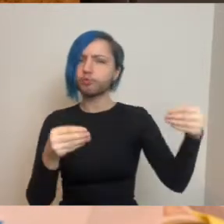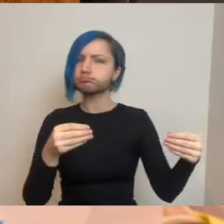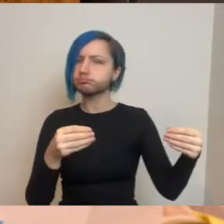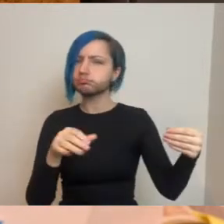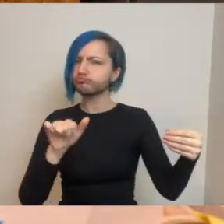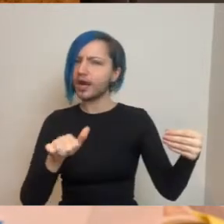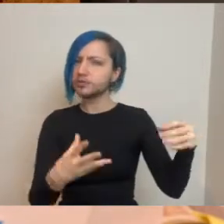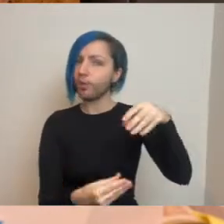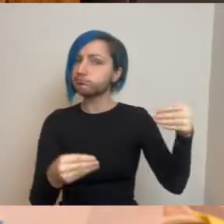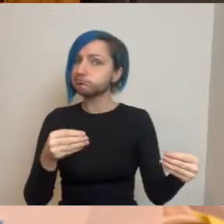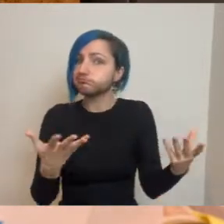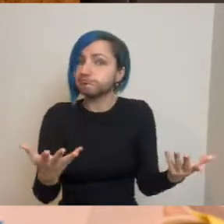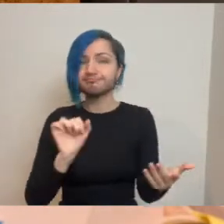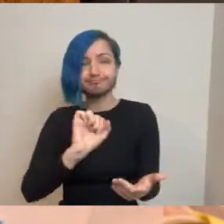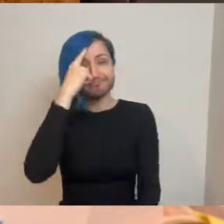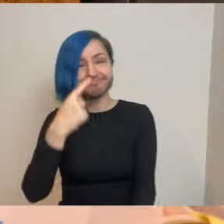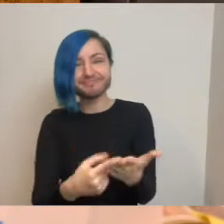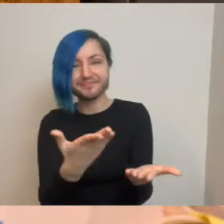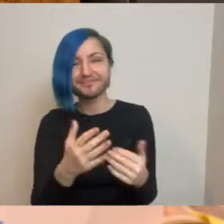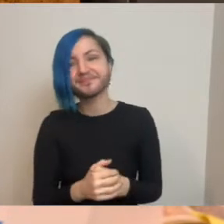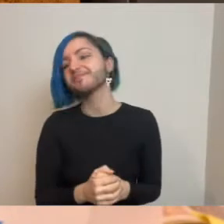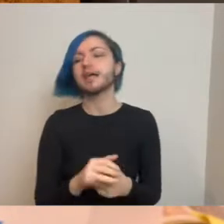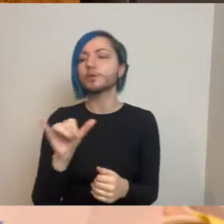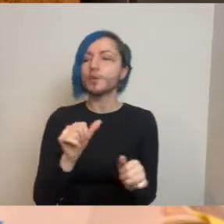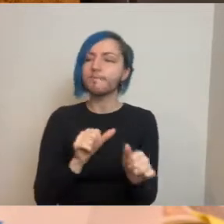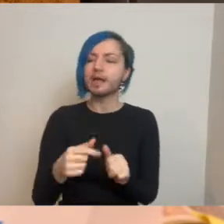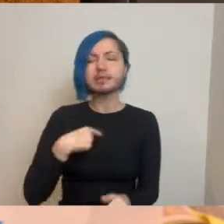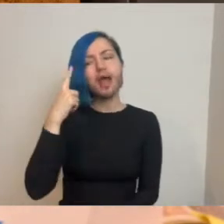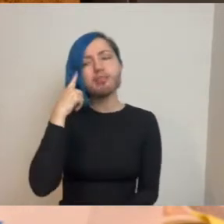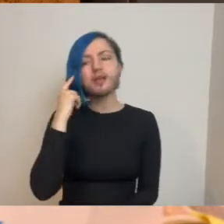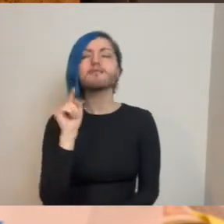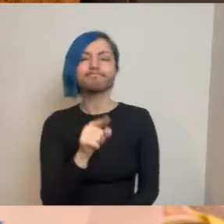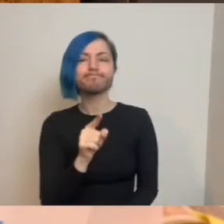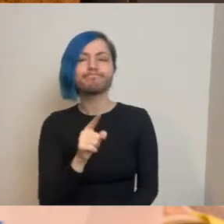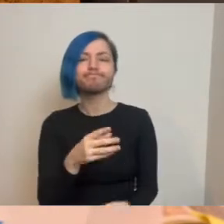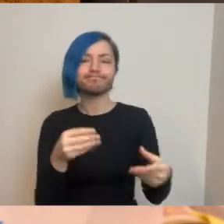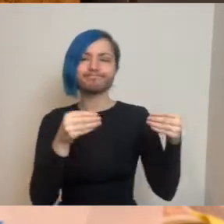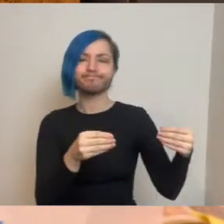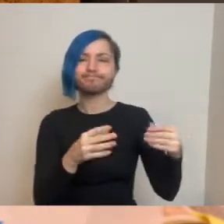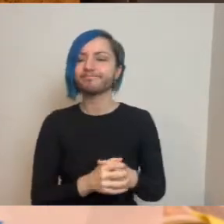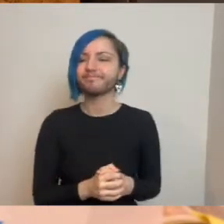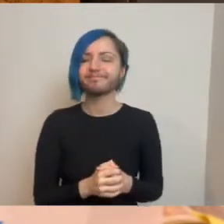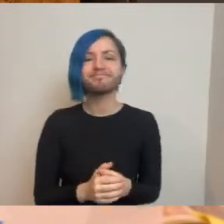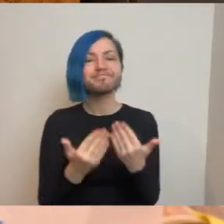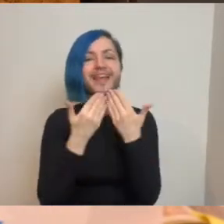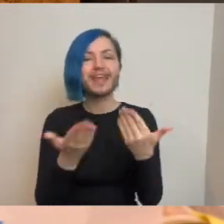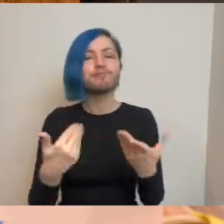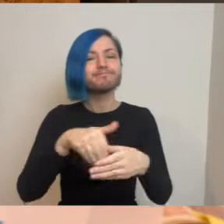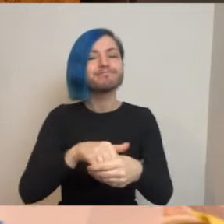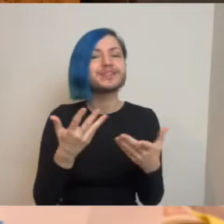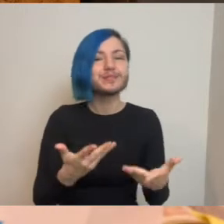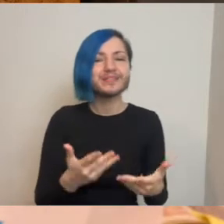minute, is that the top? It's up for you. You decide which one works best. And I think that's the top. So thank you for joining